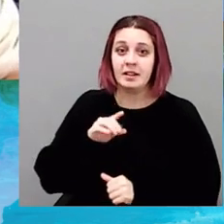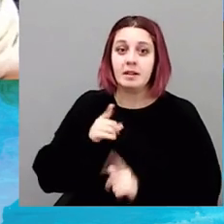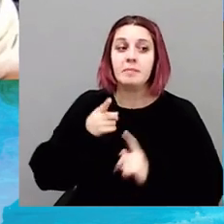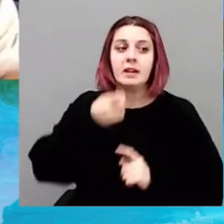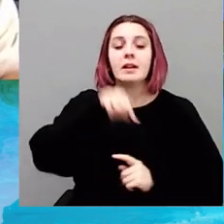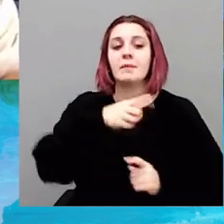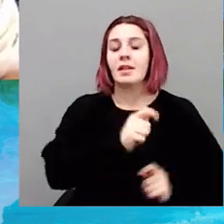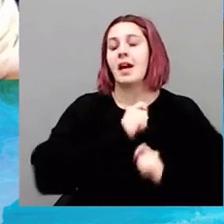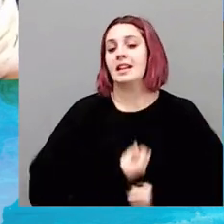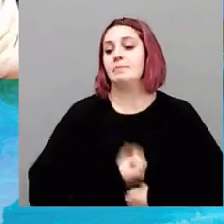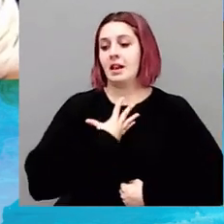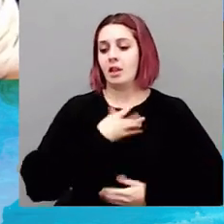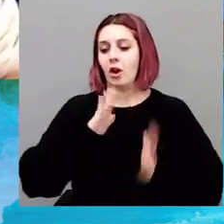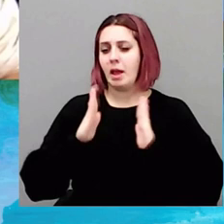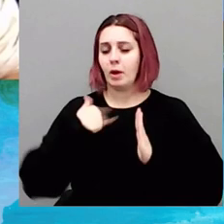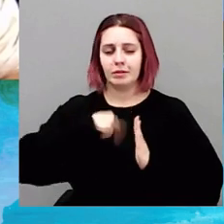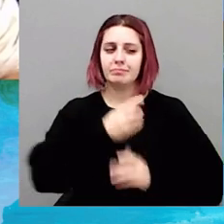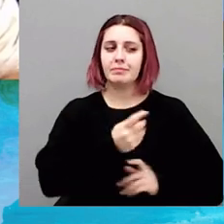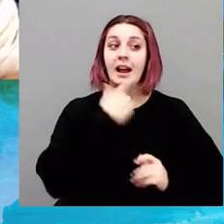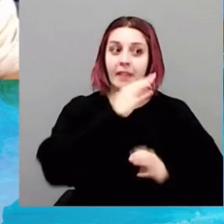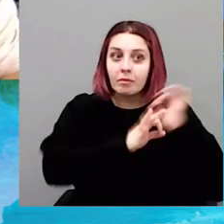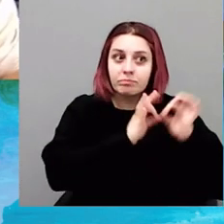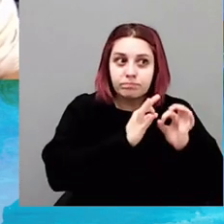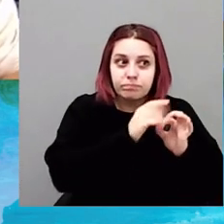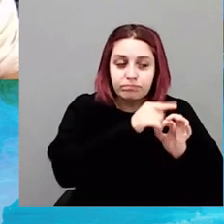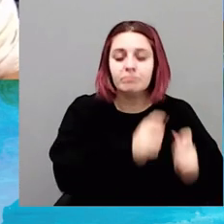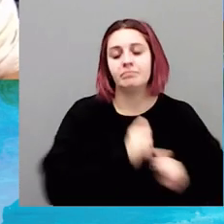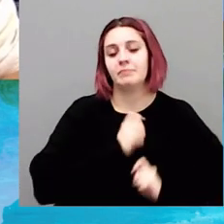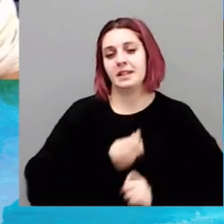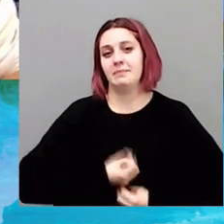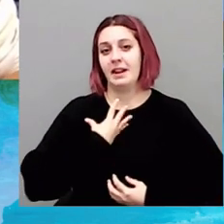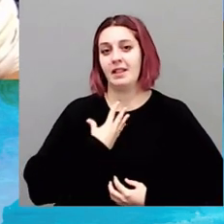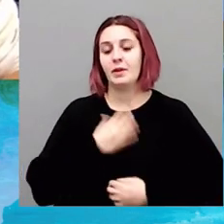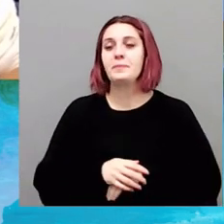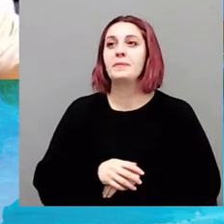are very well acquainted with. You have inspired me.